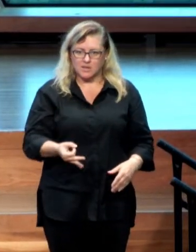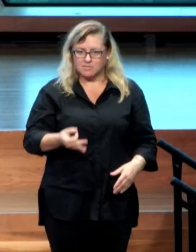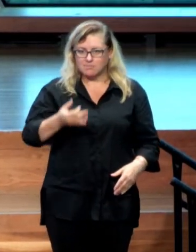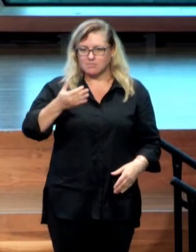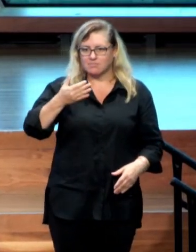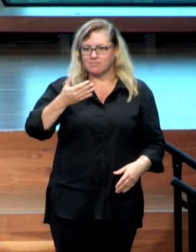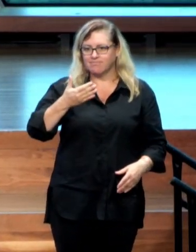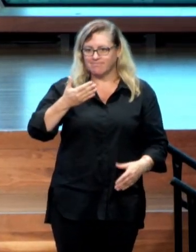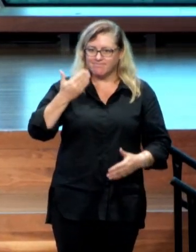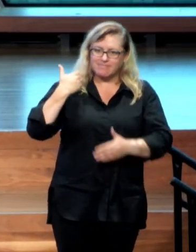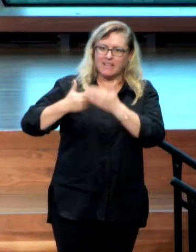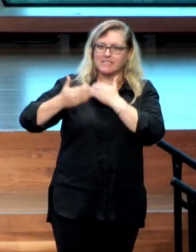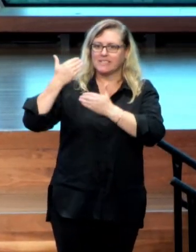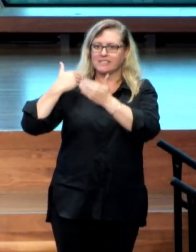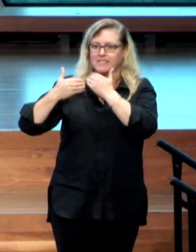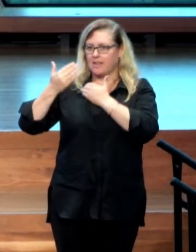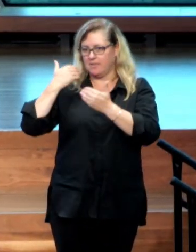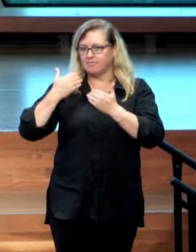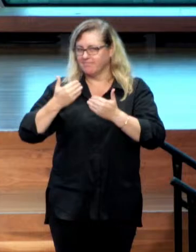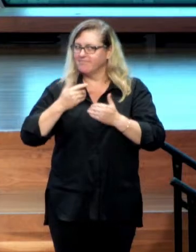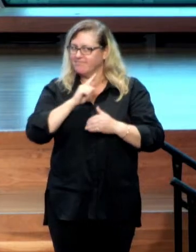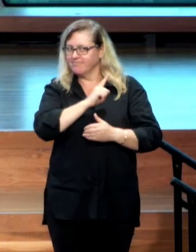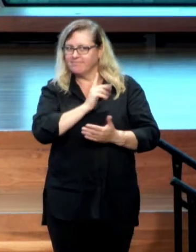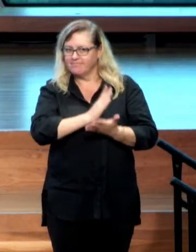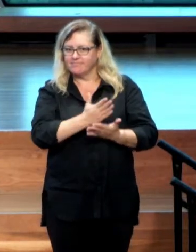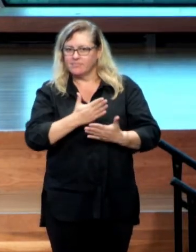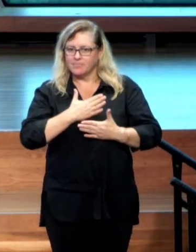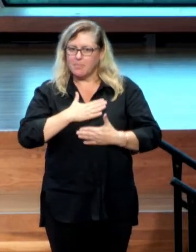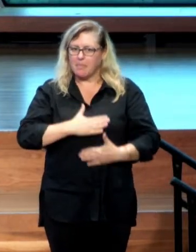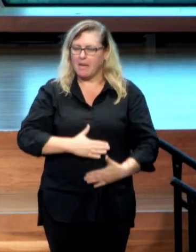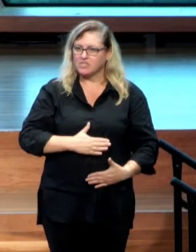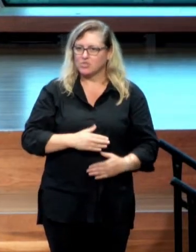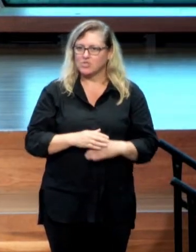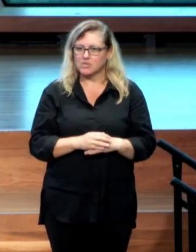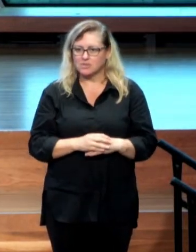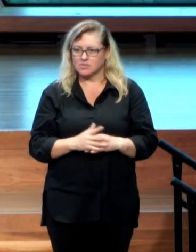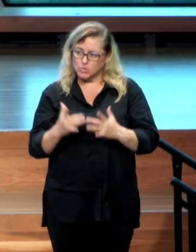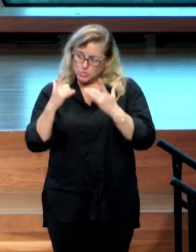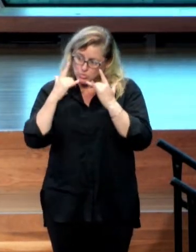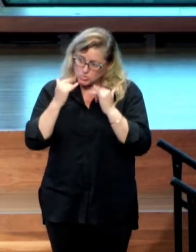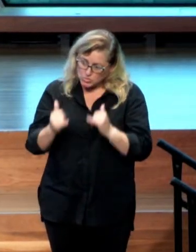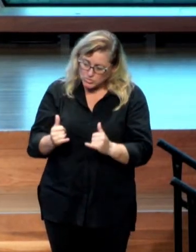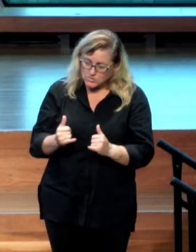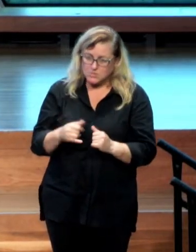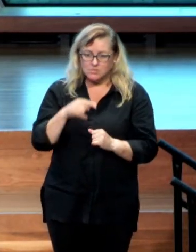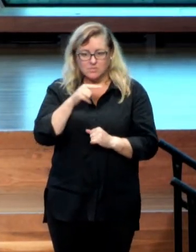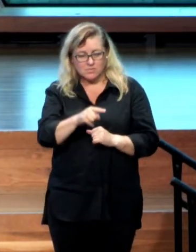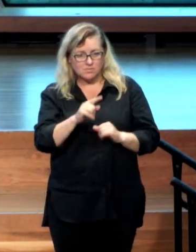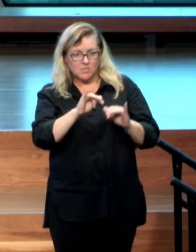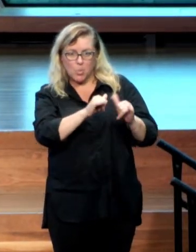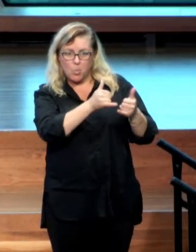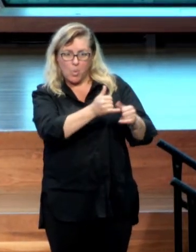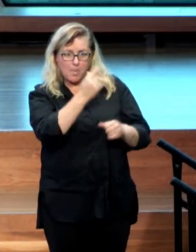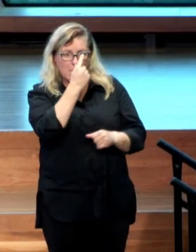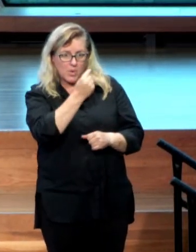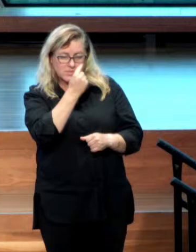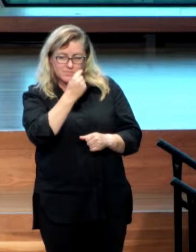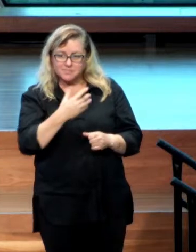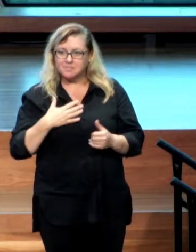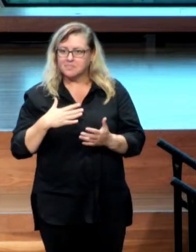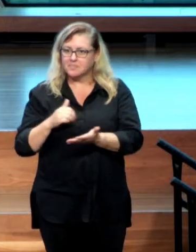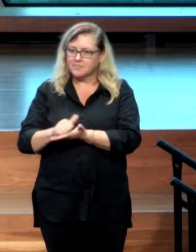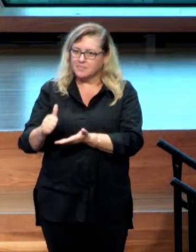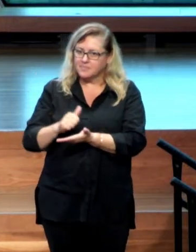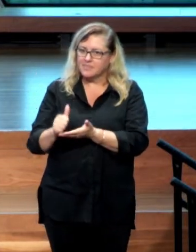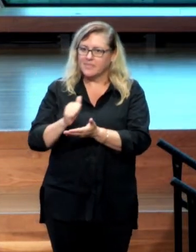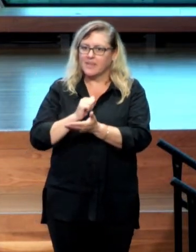patient. Essay to the judges, all the people who made this water possible, and my publishers,